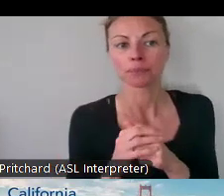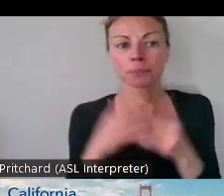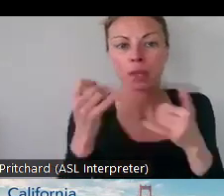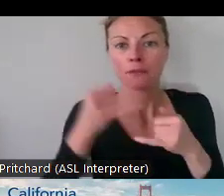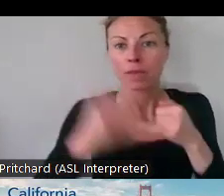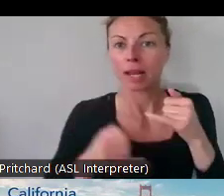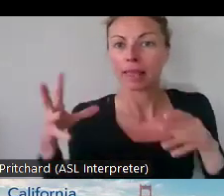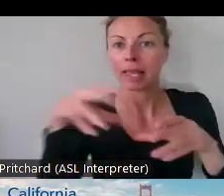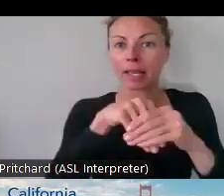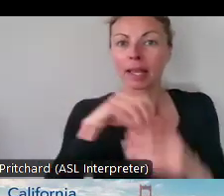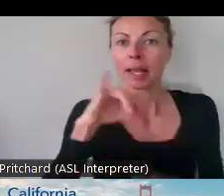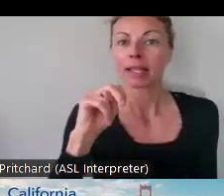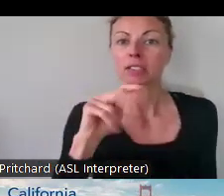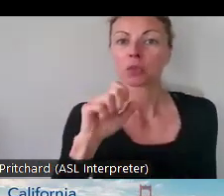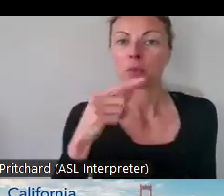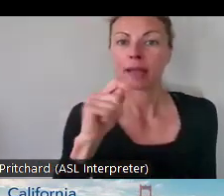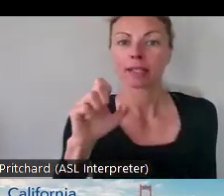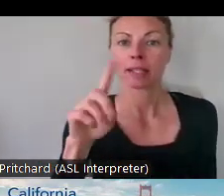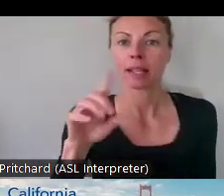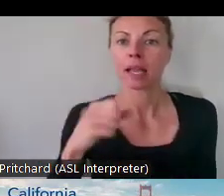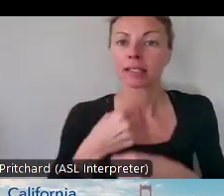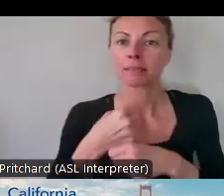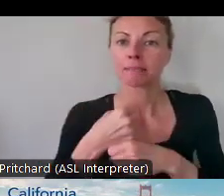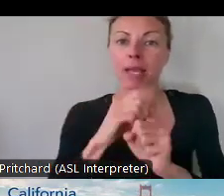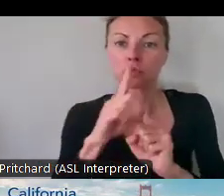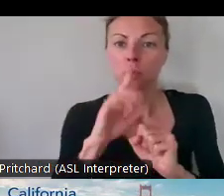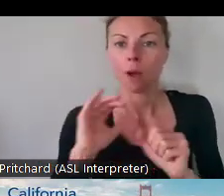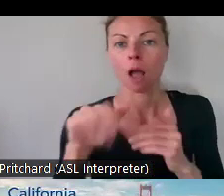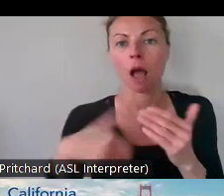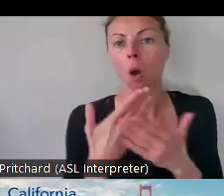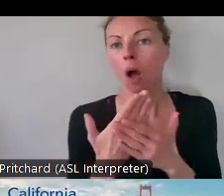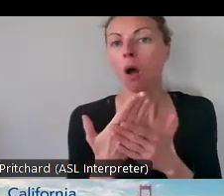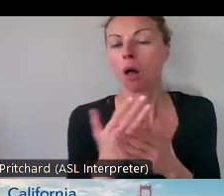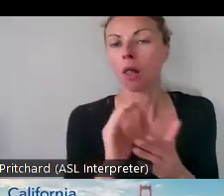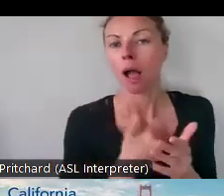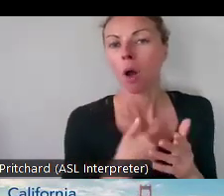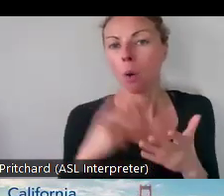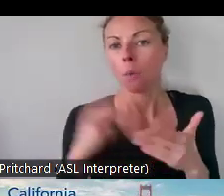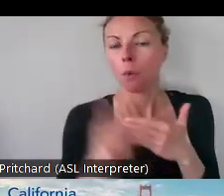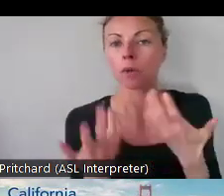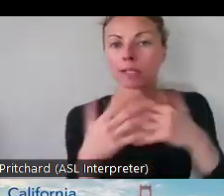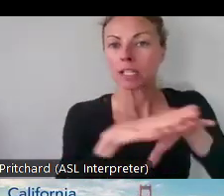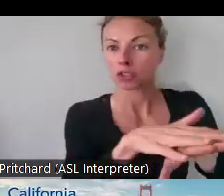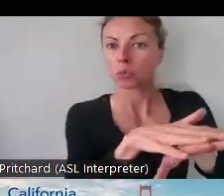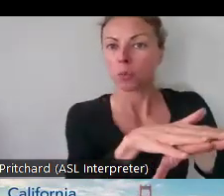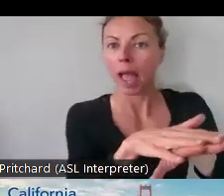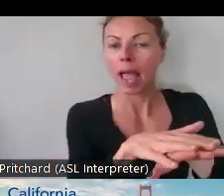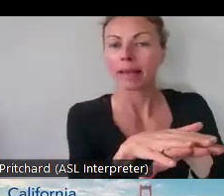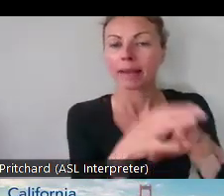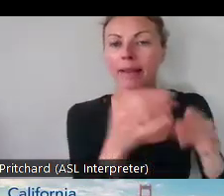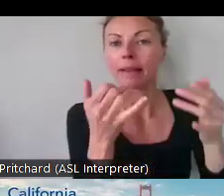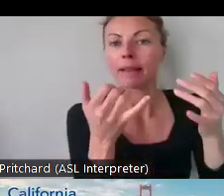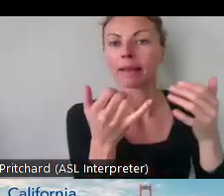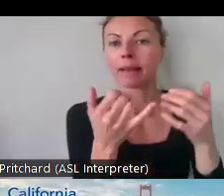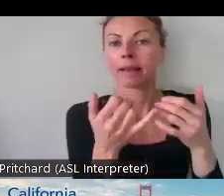integrated, seeking to ensure that all of our programs and services are integrated into existing social